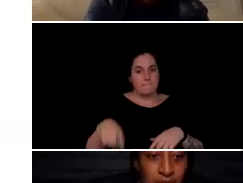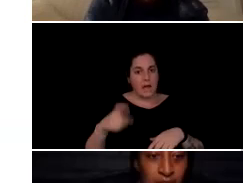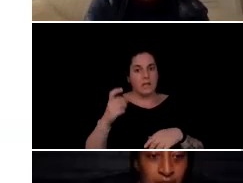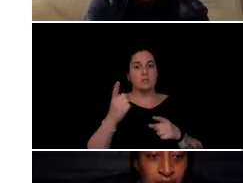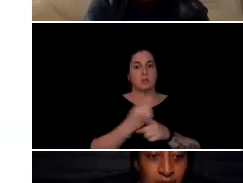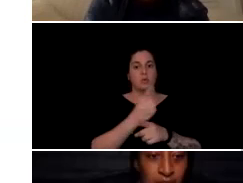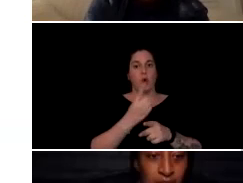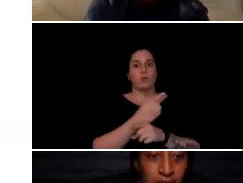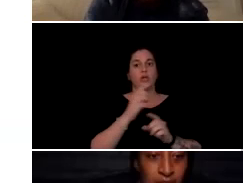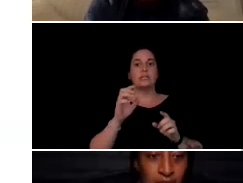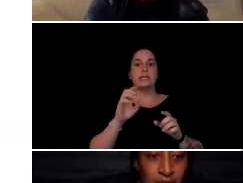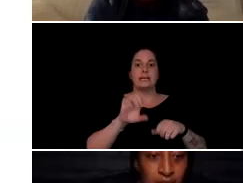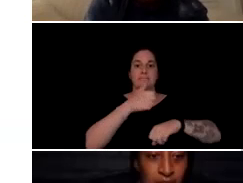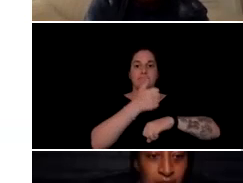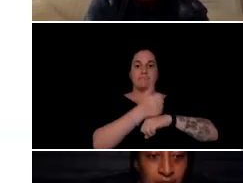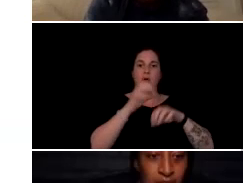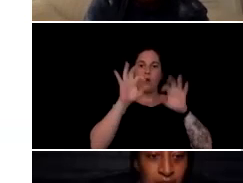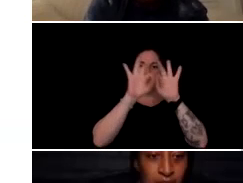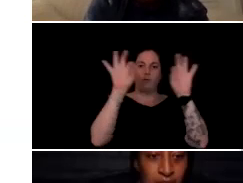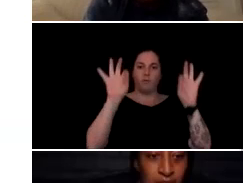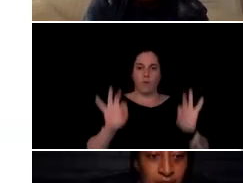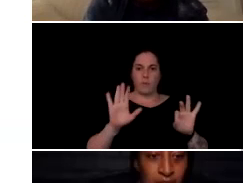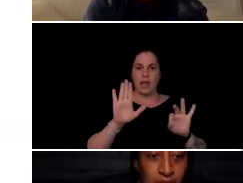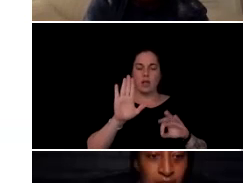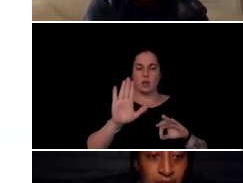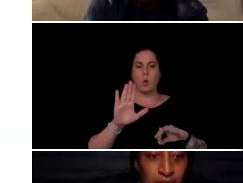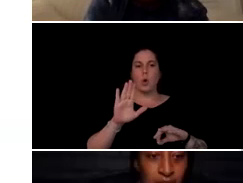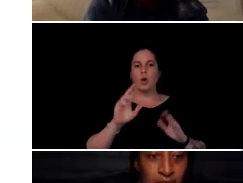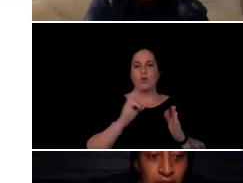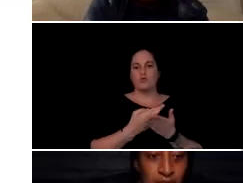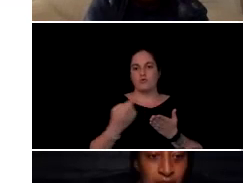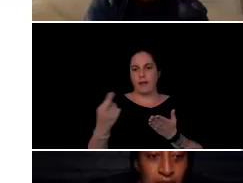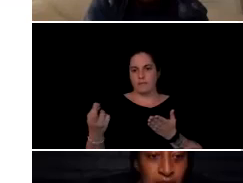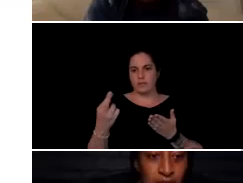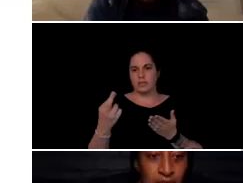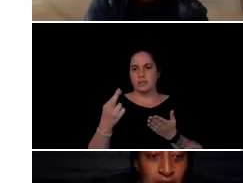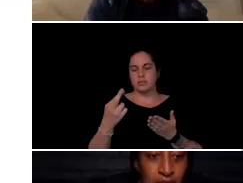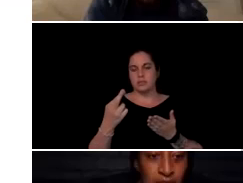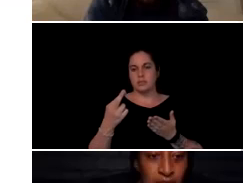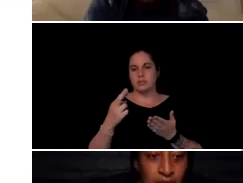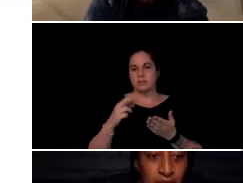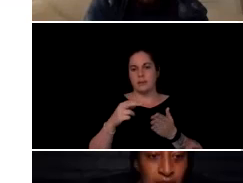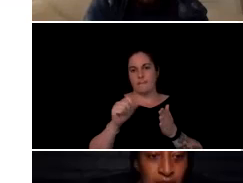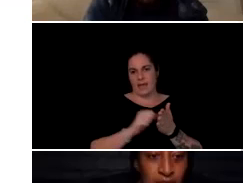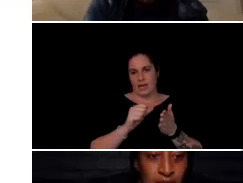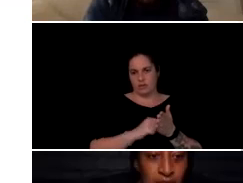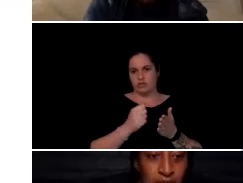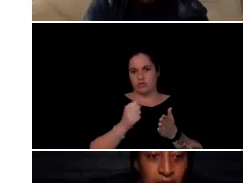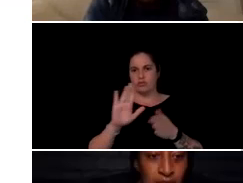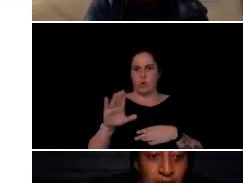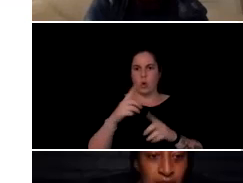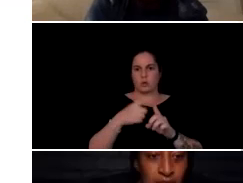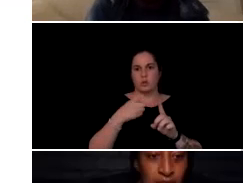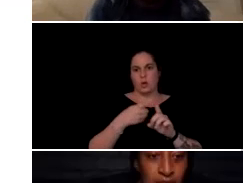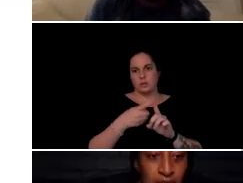did you include a copy of your article or at least a link to it? Okay. So those are the things that I'm looking for when I